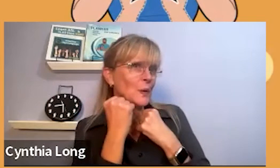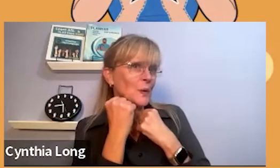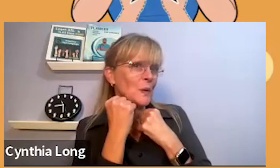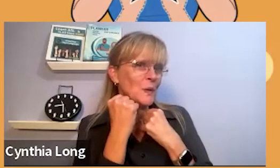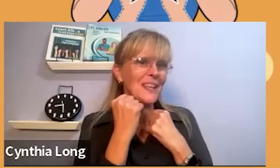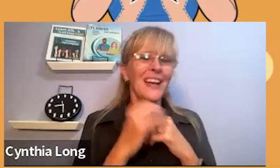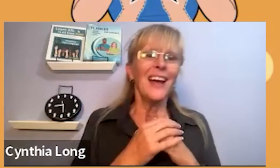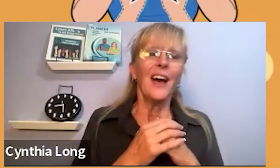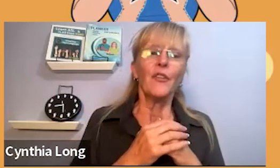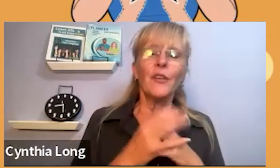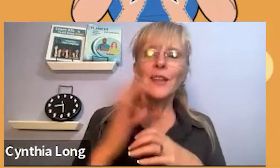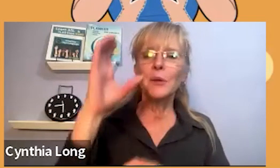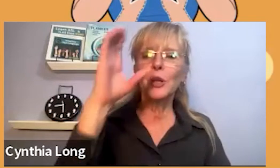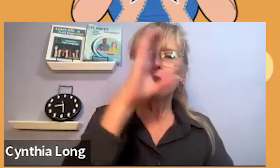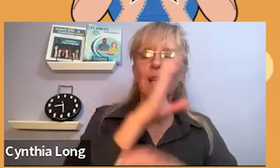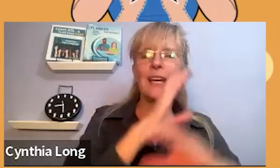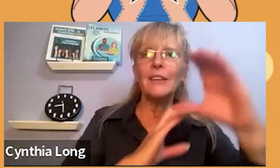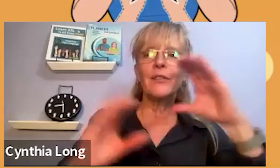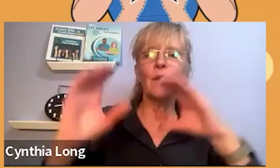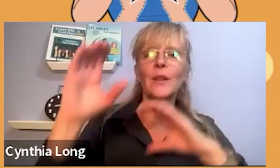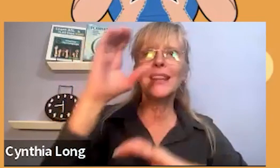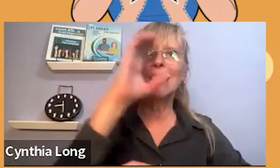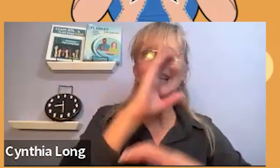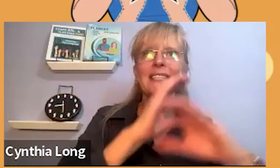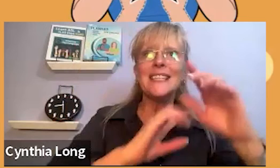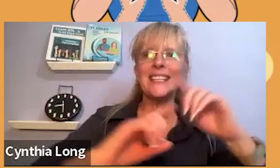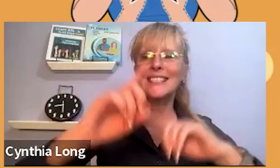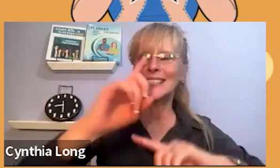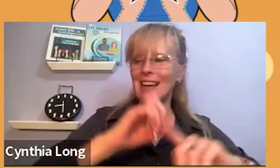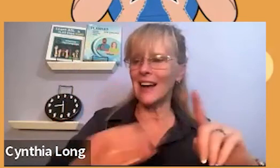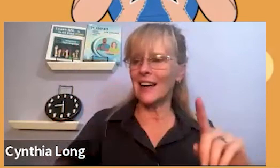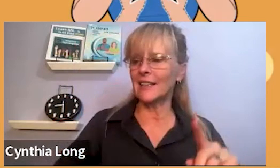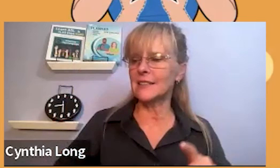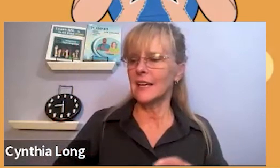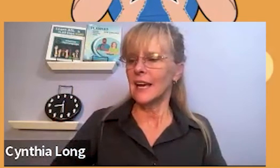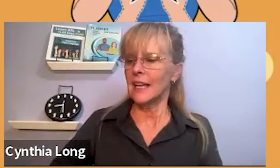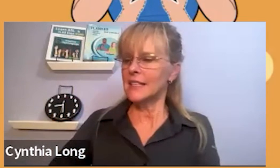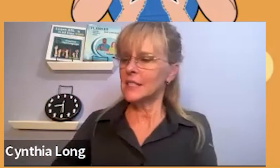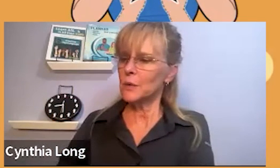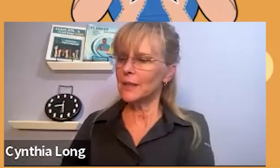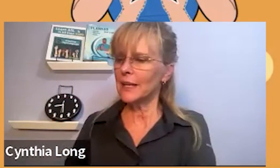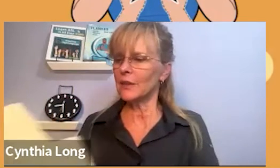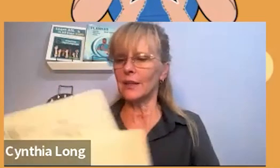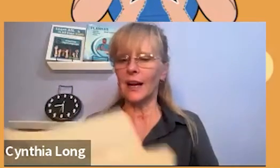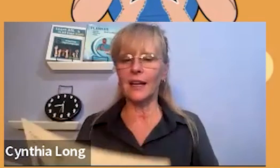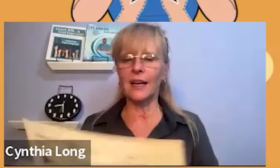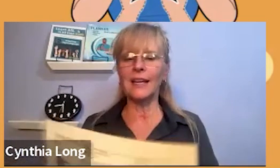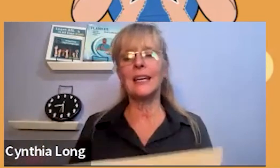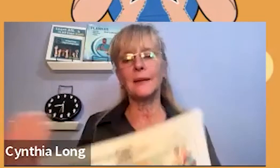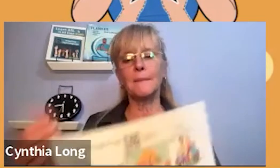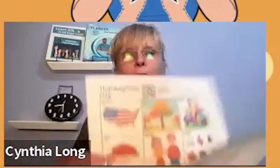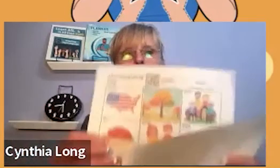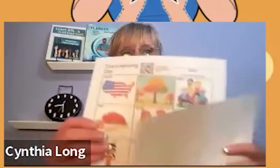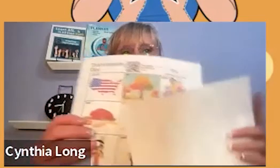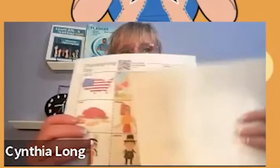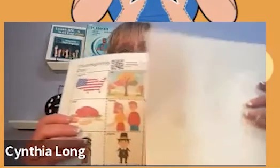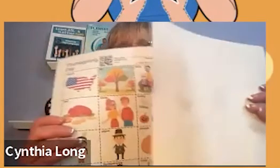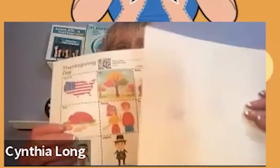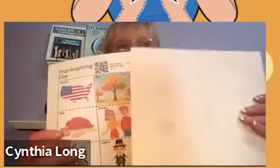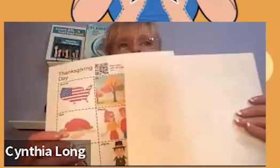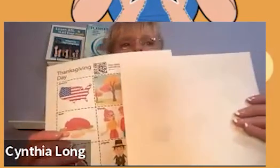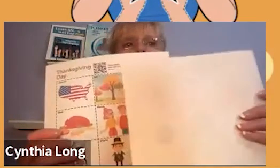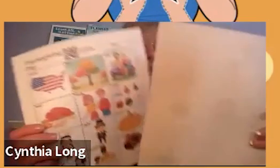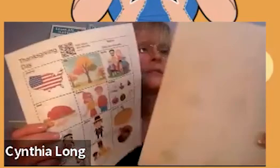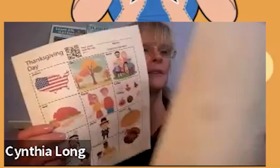getting cold for them looking for these signs. And this is what they look like. Again, it